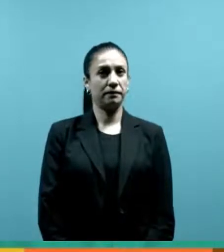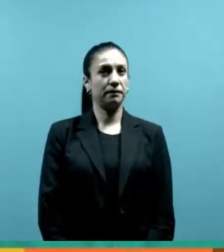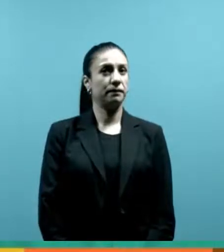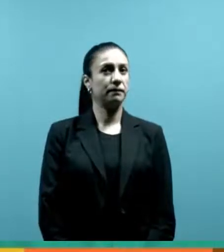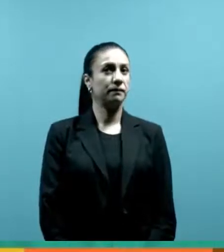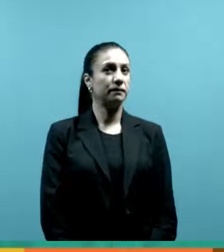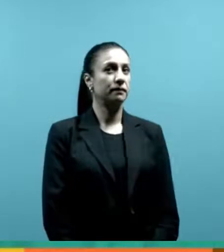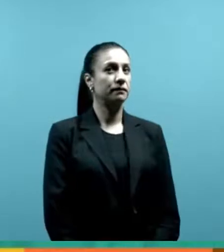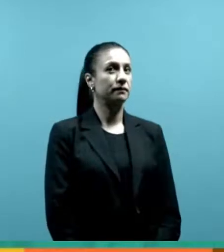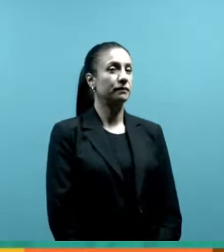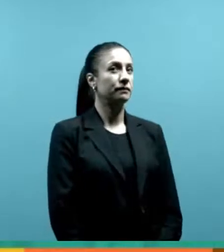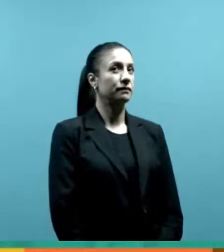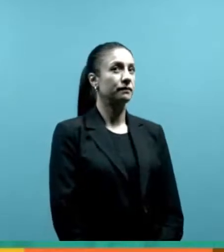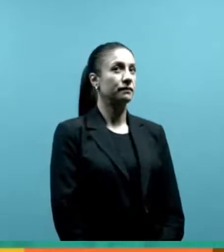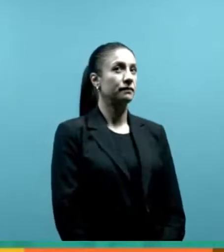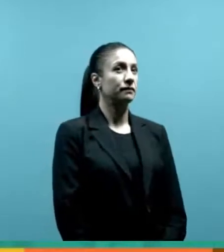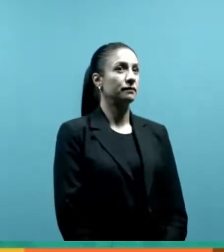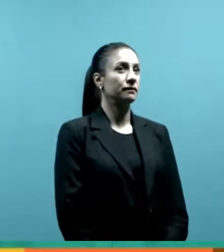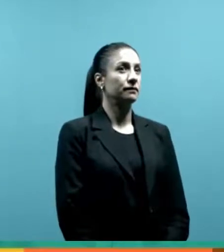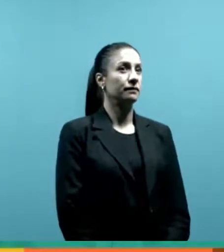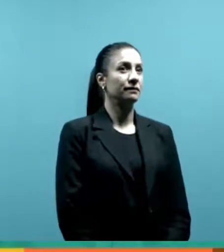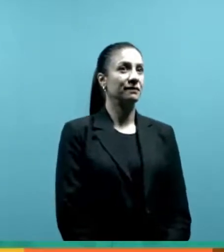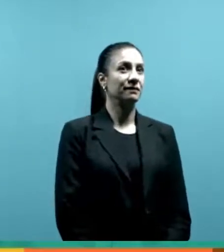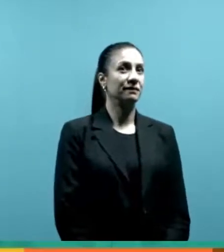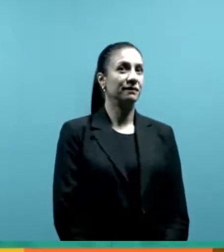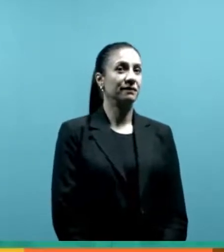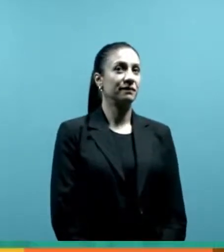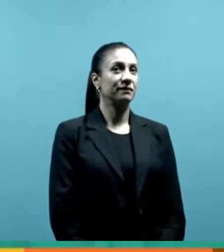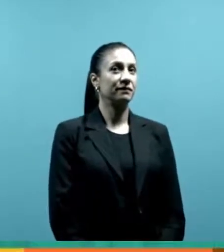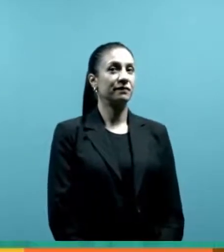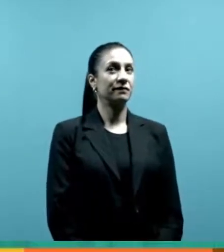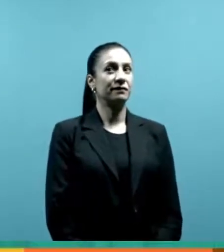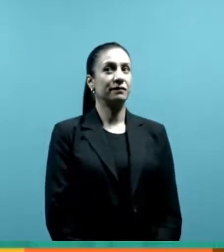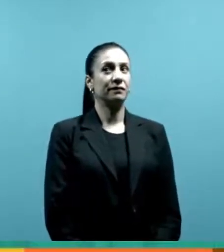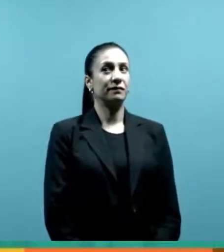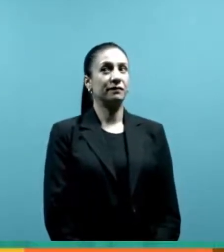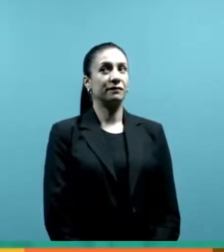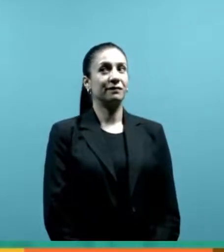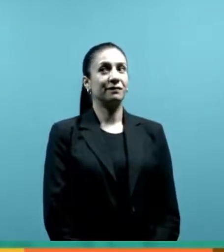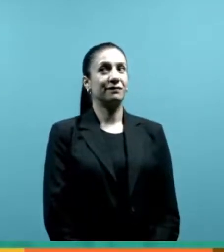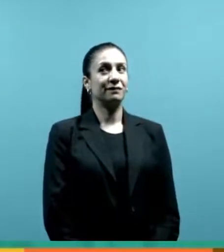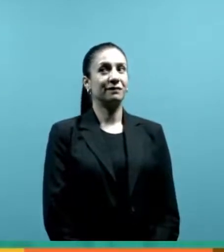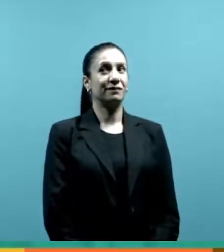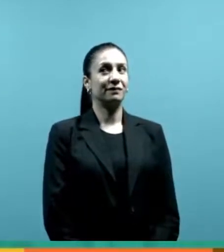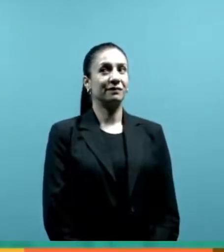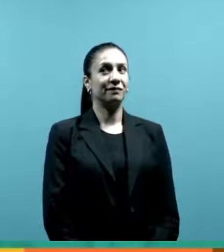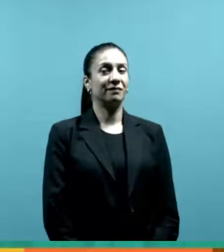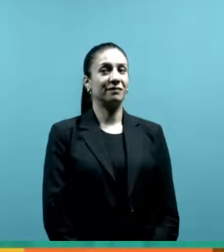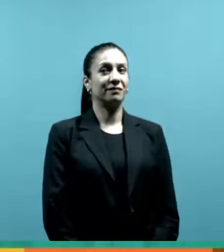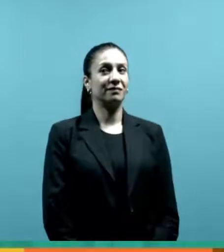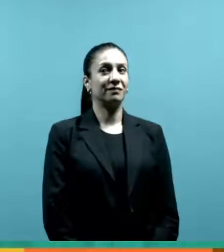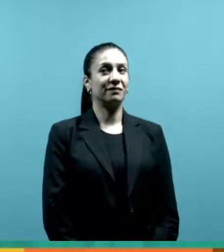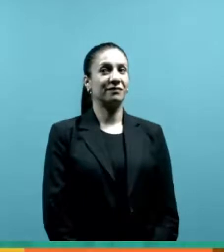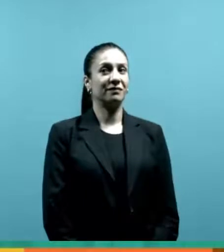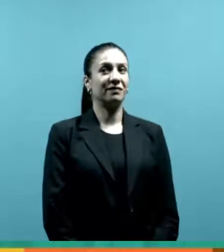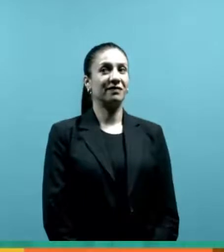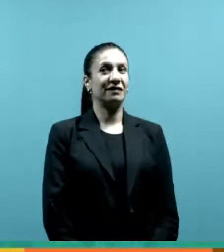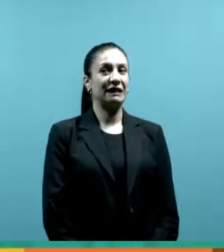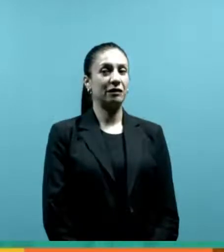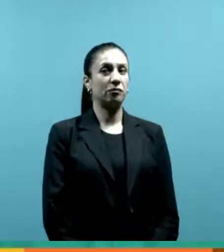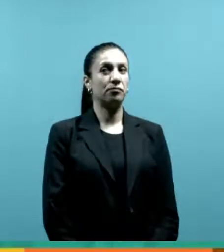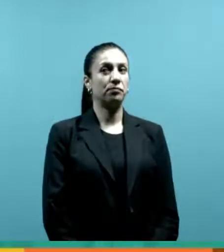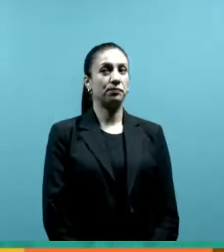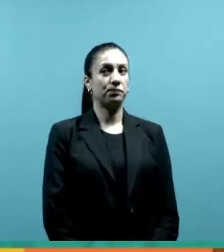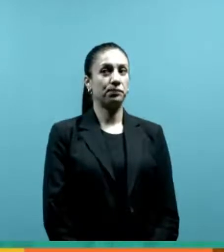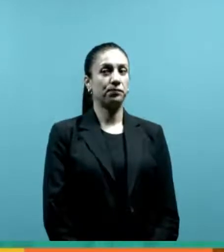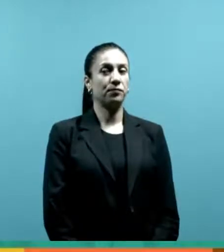to use the victims and the suffering of the people and not to instrumentalize it. But I think that when people come to the